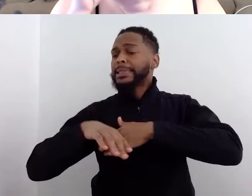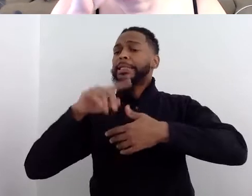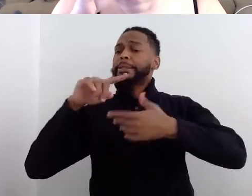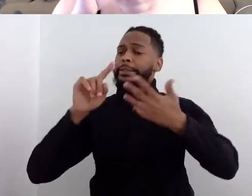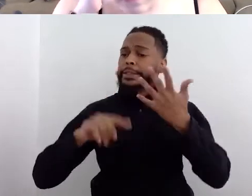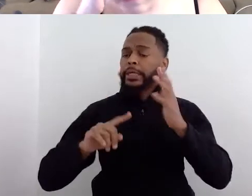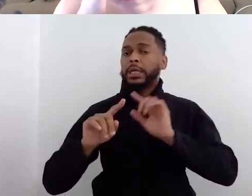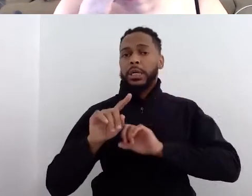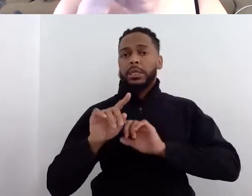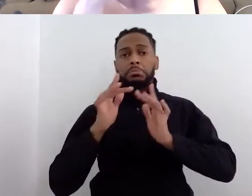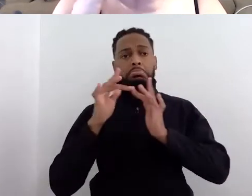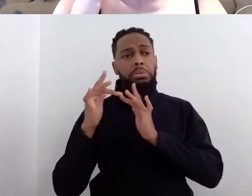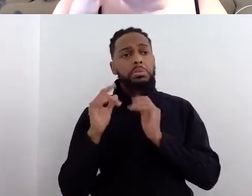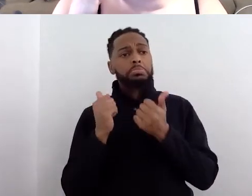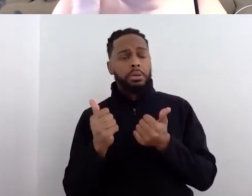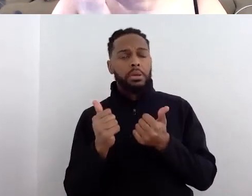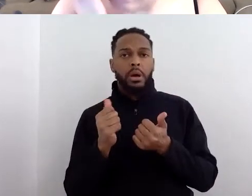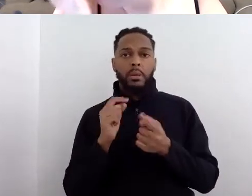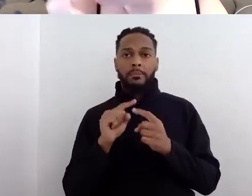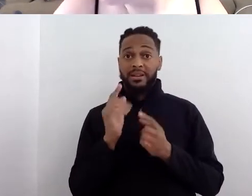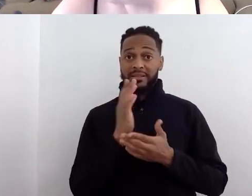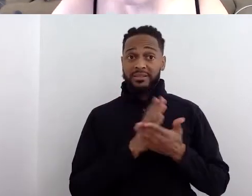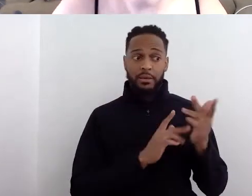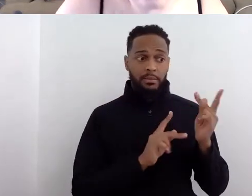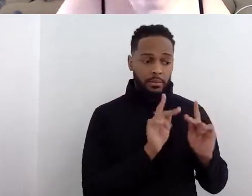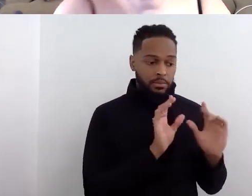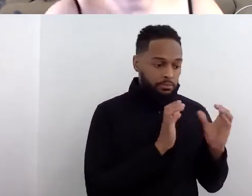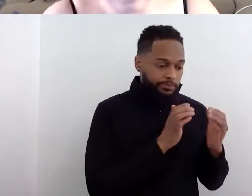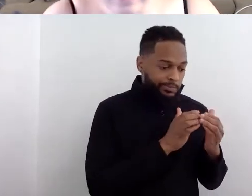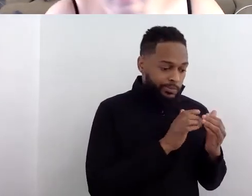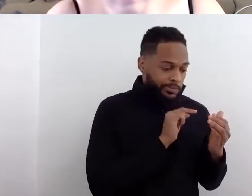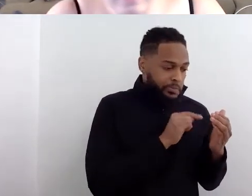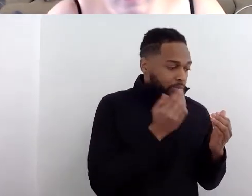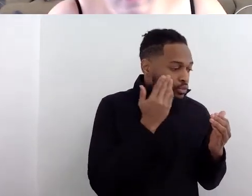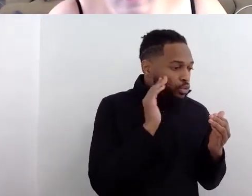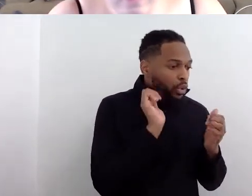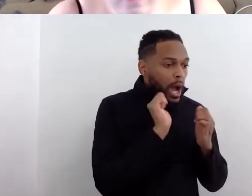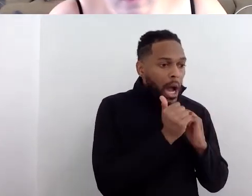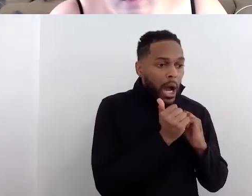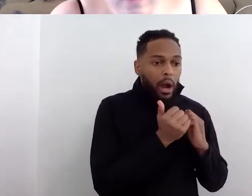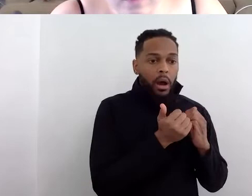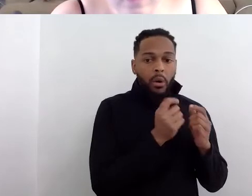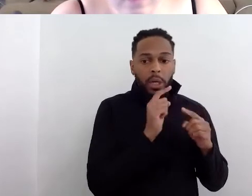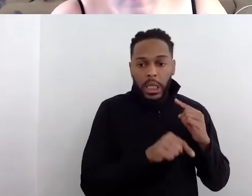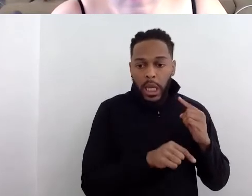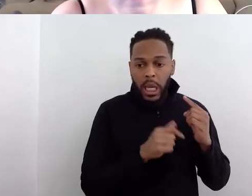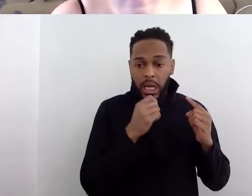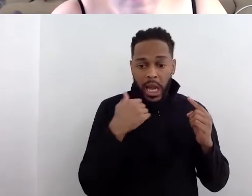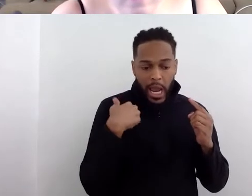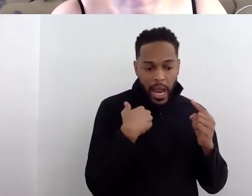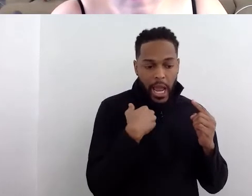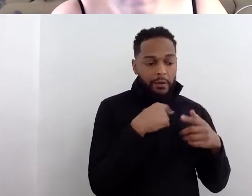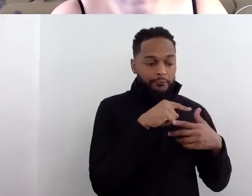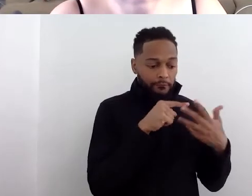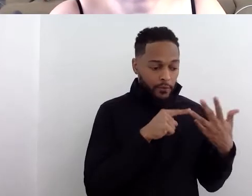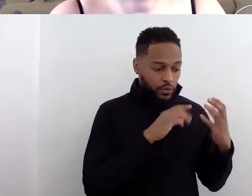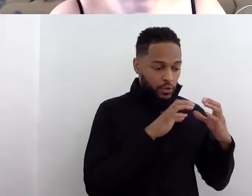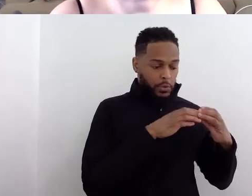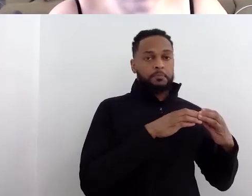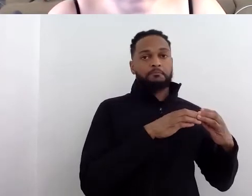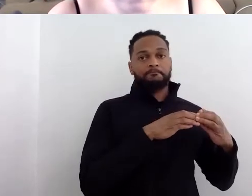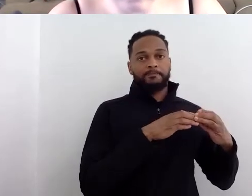telephone call, and there might be people that don't have that or can't do it. So that's one thing. But in terms